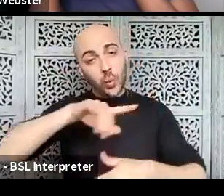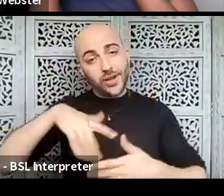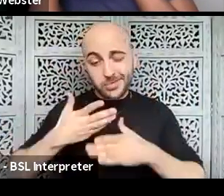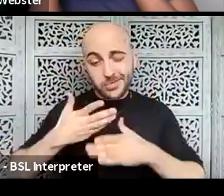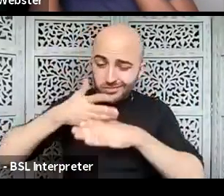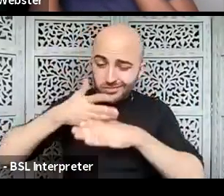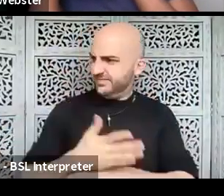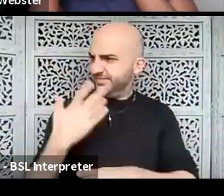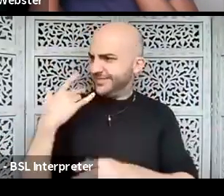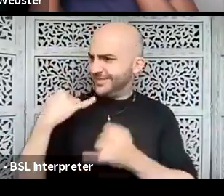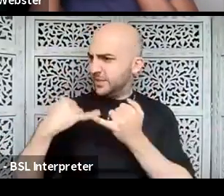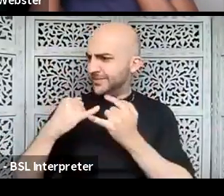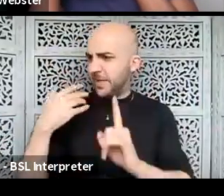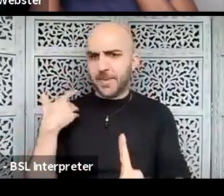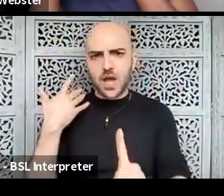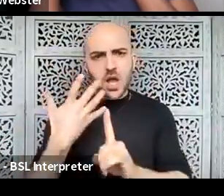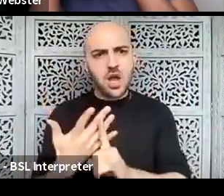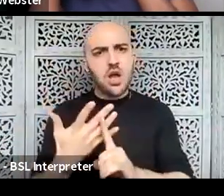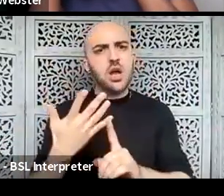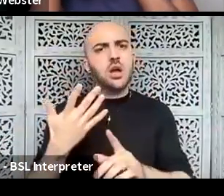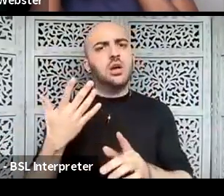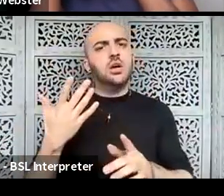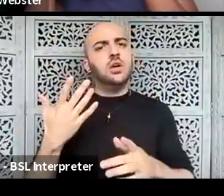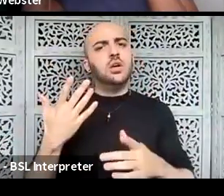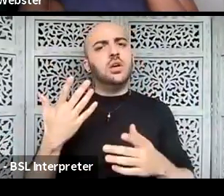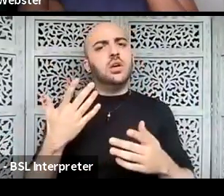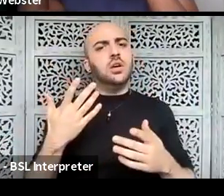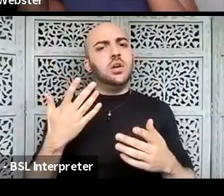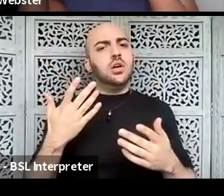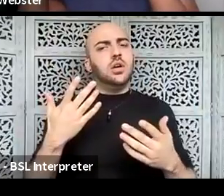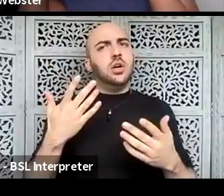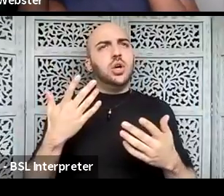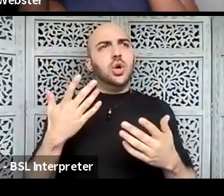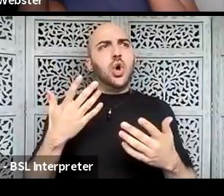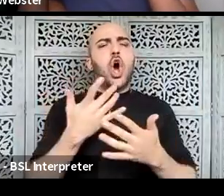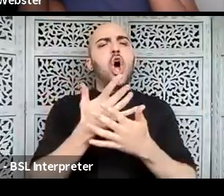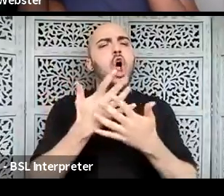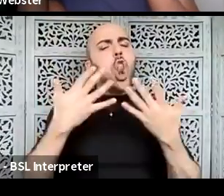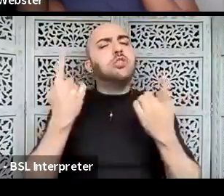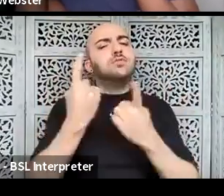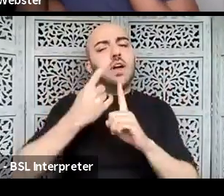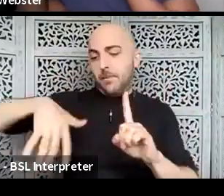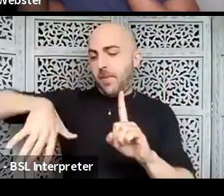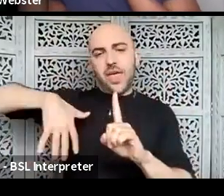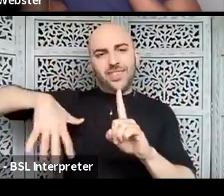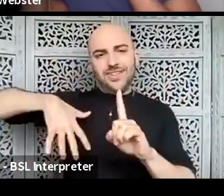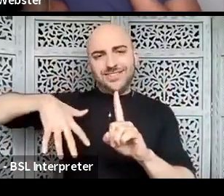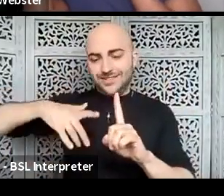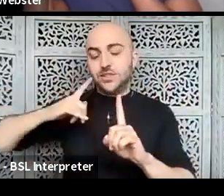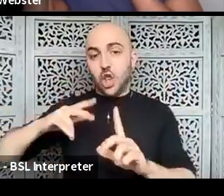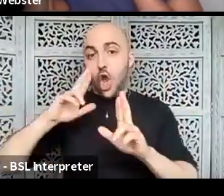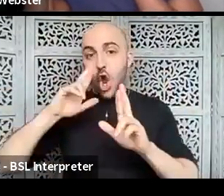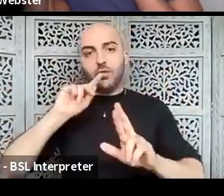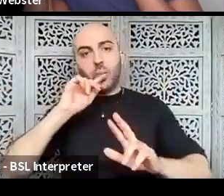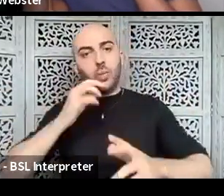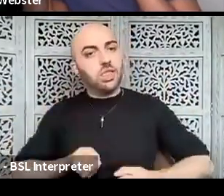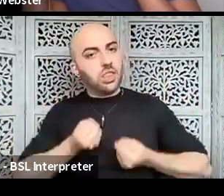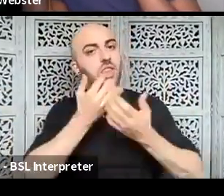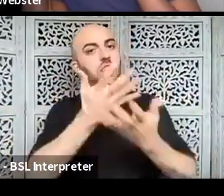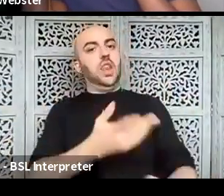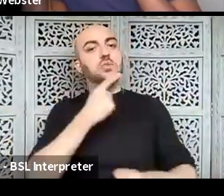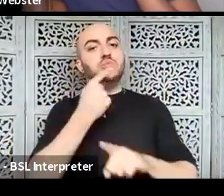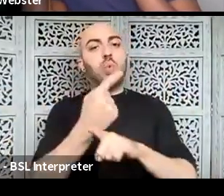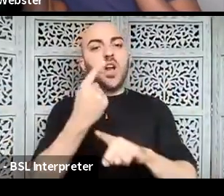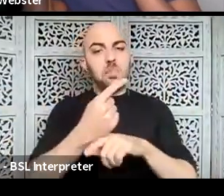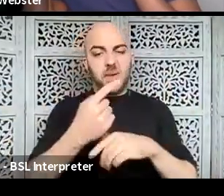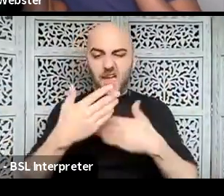last September time on, we've been working on a lot of stuff behind the scenes, and we're hoping to be able to sort of talk more about what we're doing